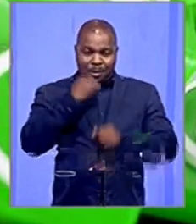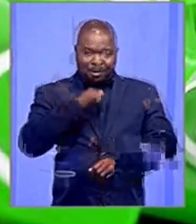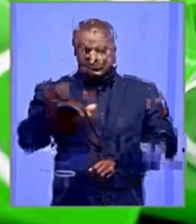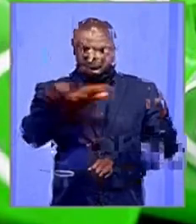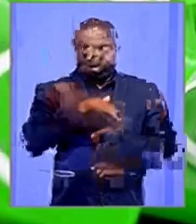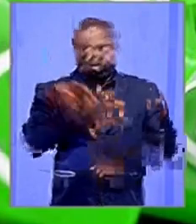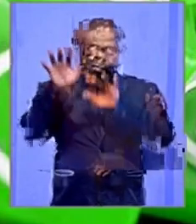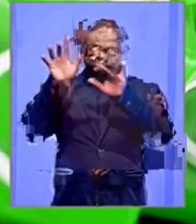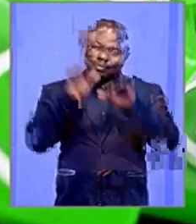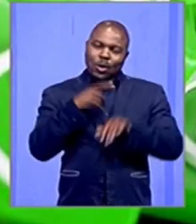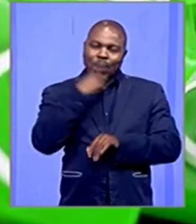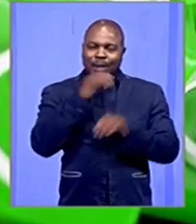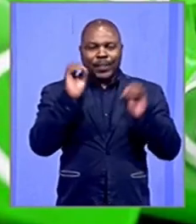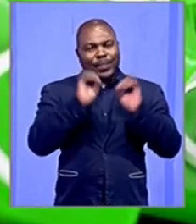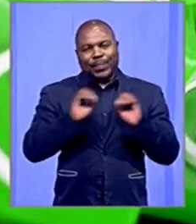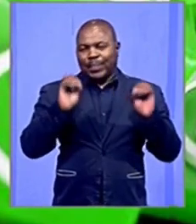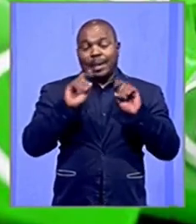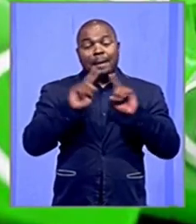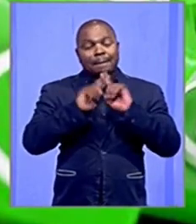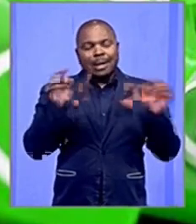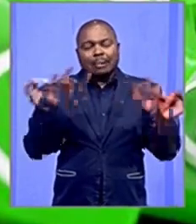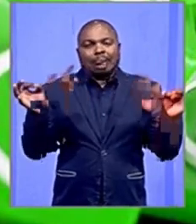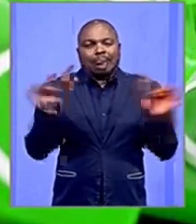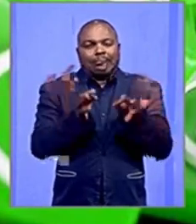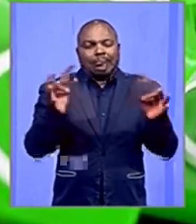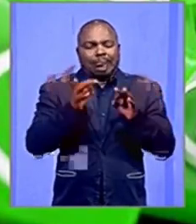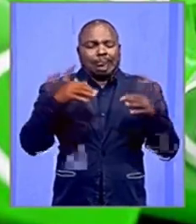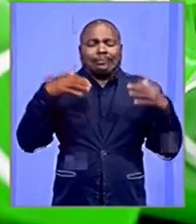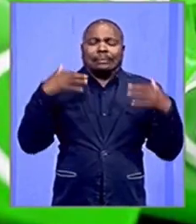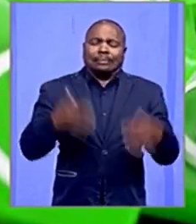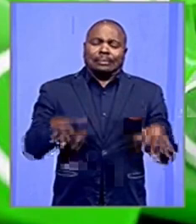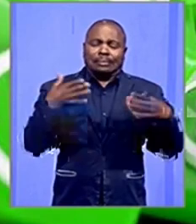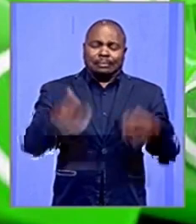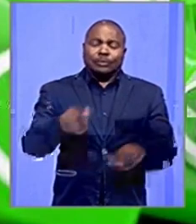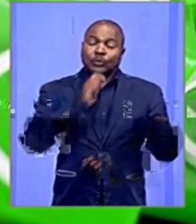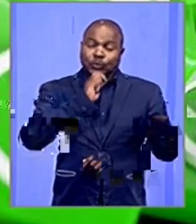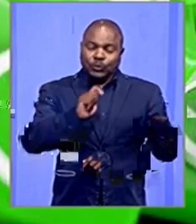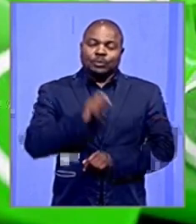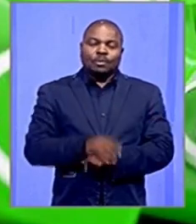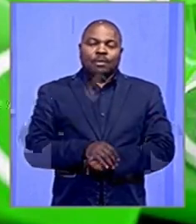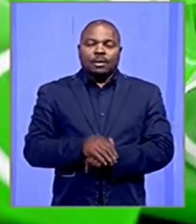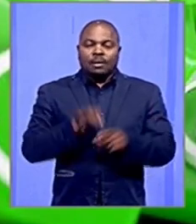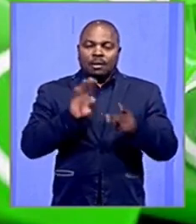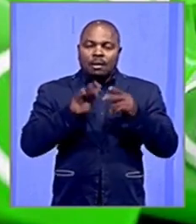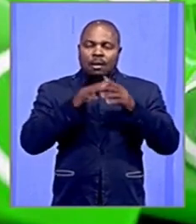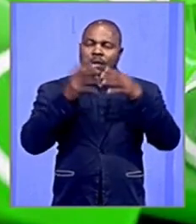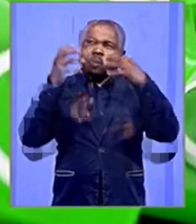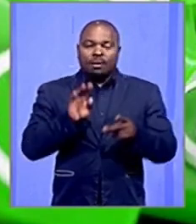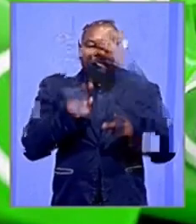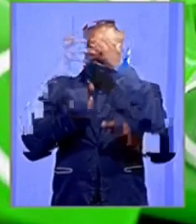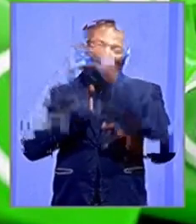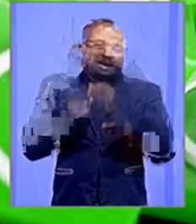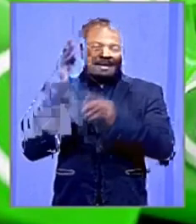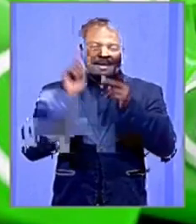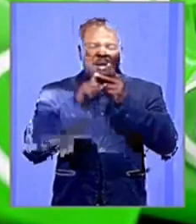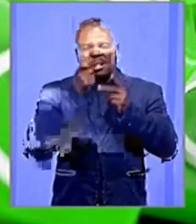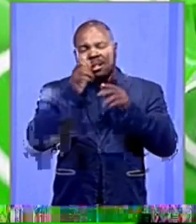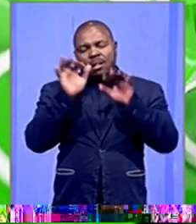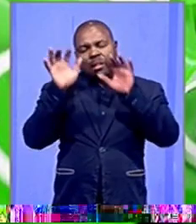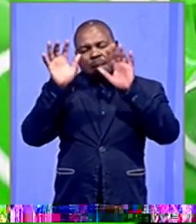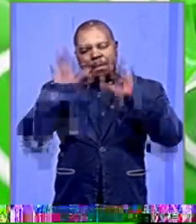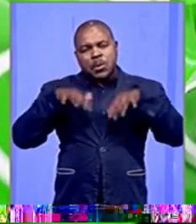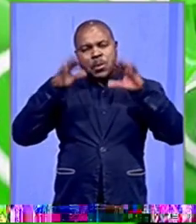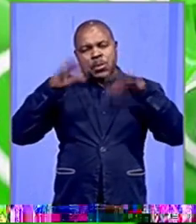itemoelele re itemoetse fela go tonya go tseletseng go ne go tonya and maruna a pipile gwa sarasara